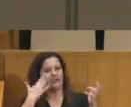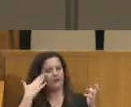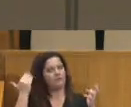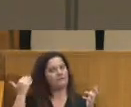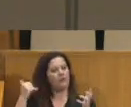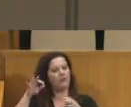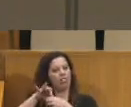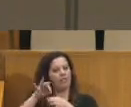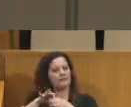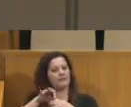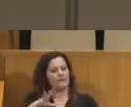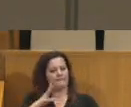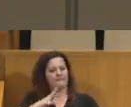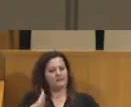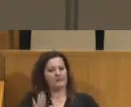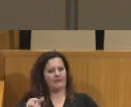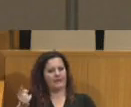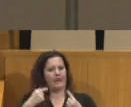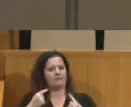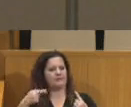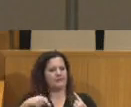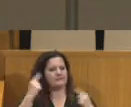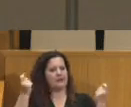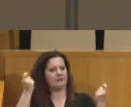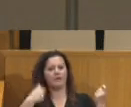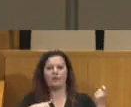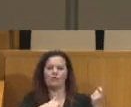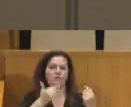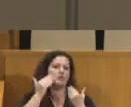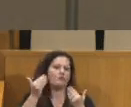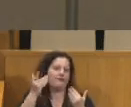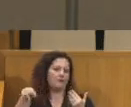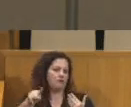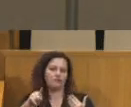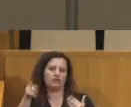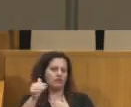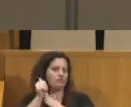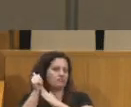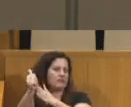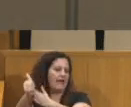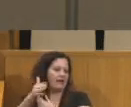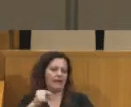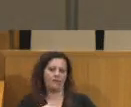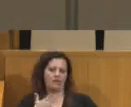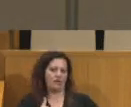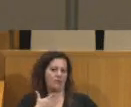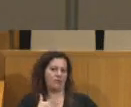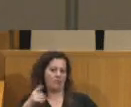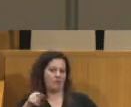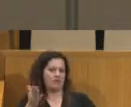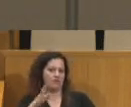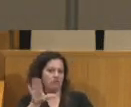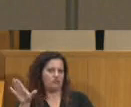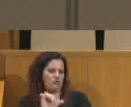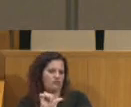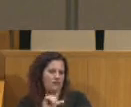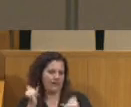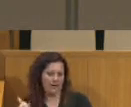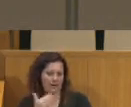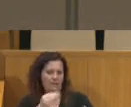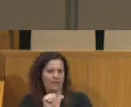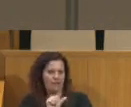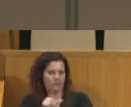And now we have one business item for our agenda. We need to elect a mayor pro tem. I will open